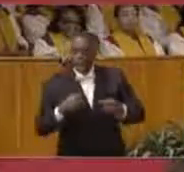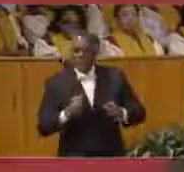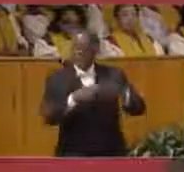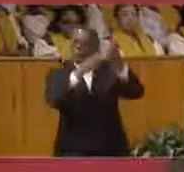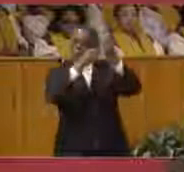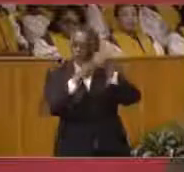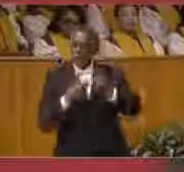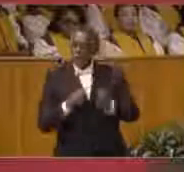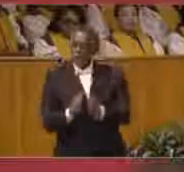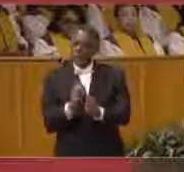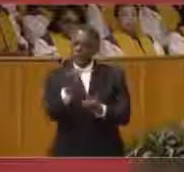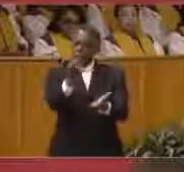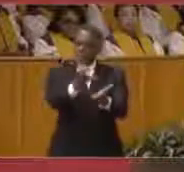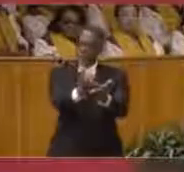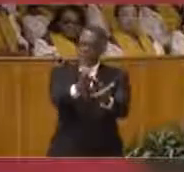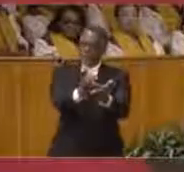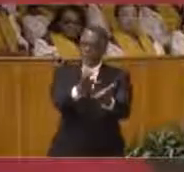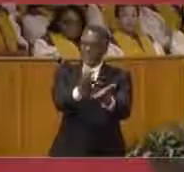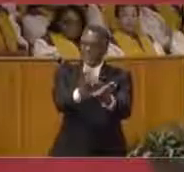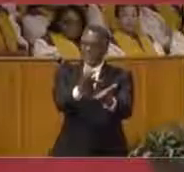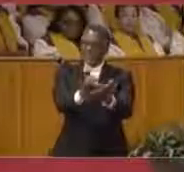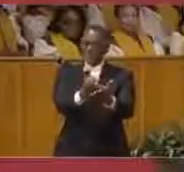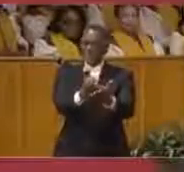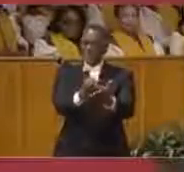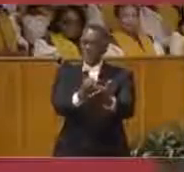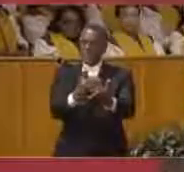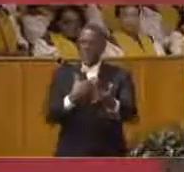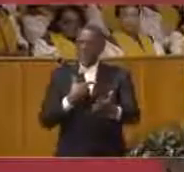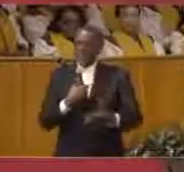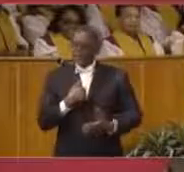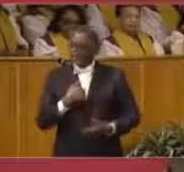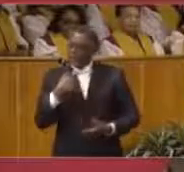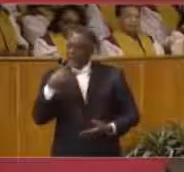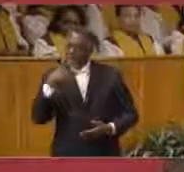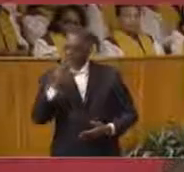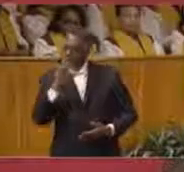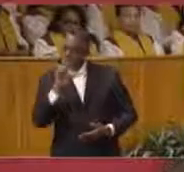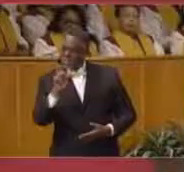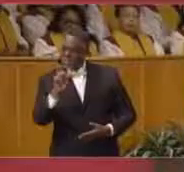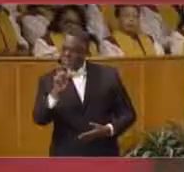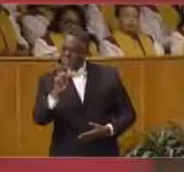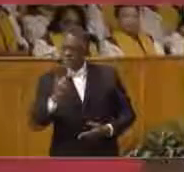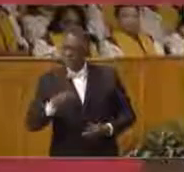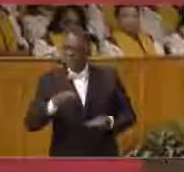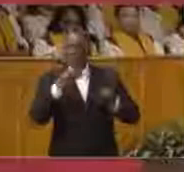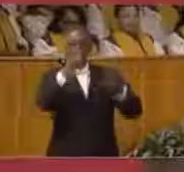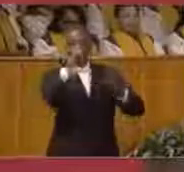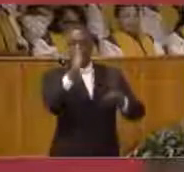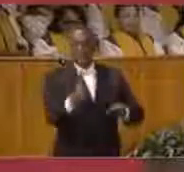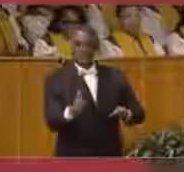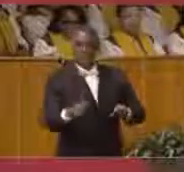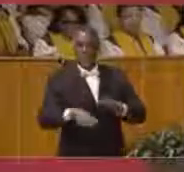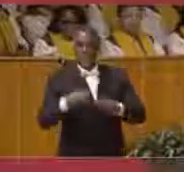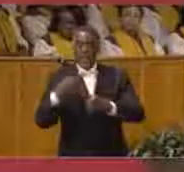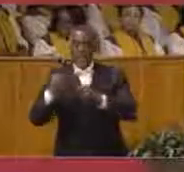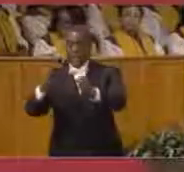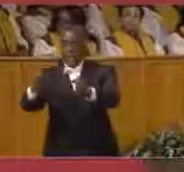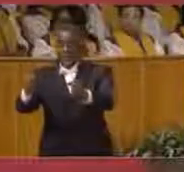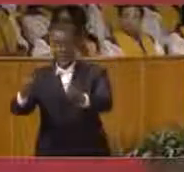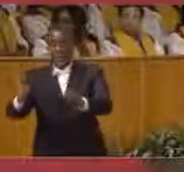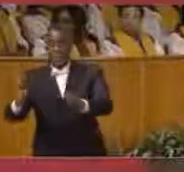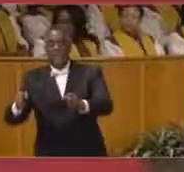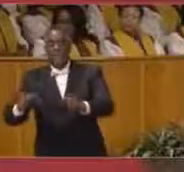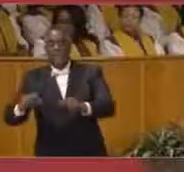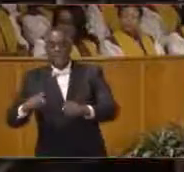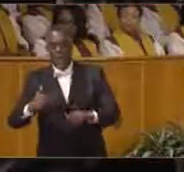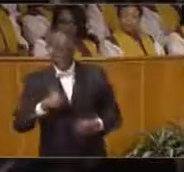you to trust me in your finances. I dare you to bring the tithe. I'm from the street. This is where he really says,